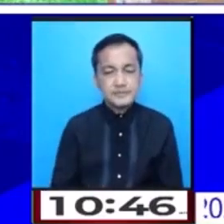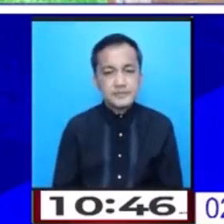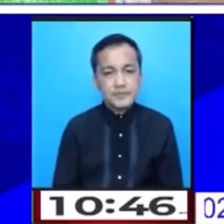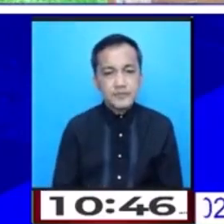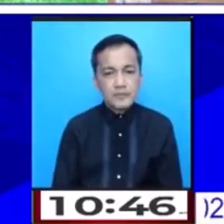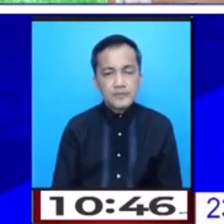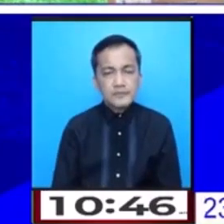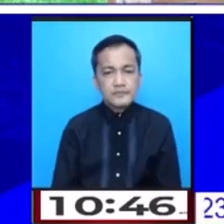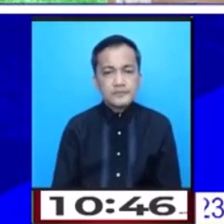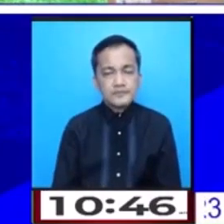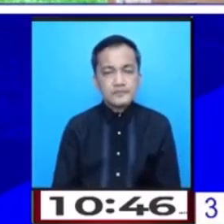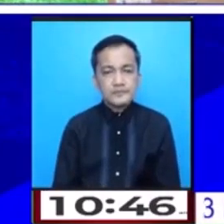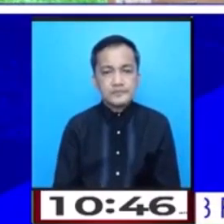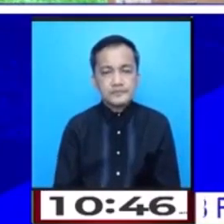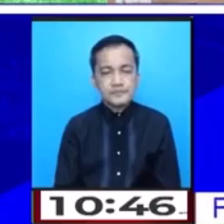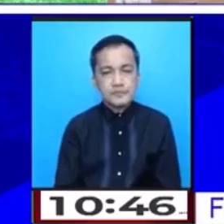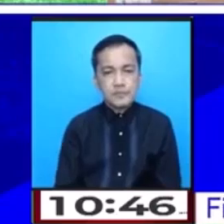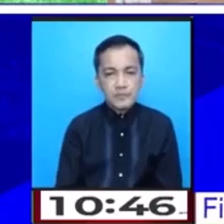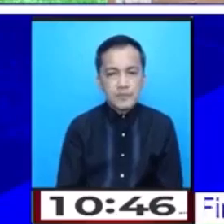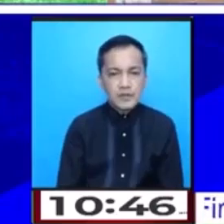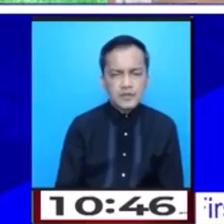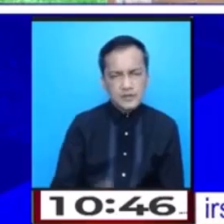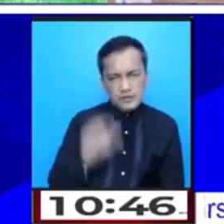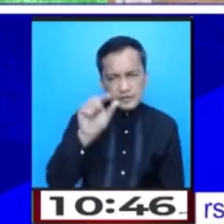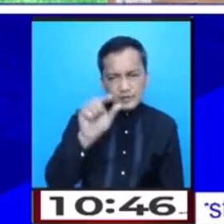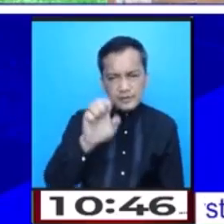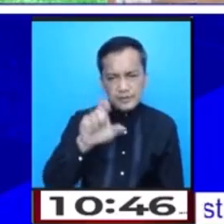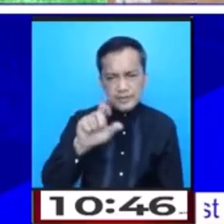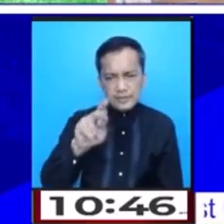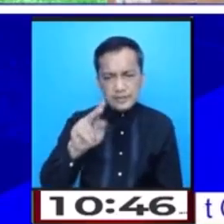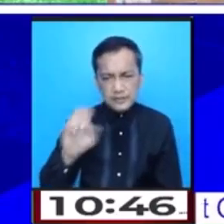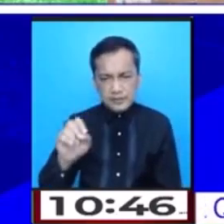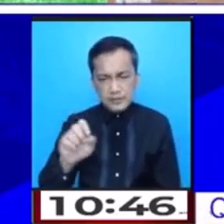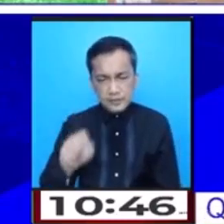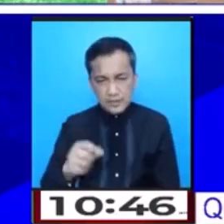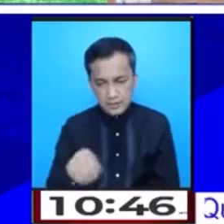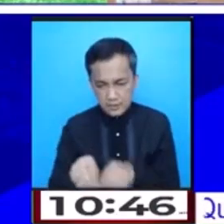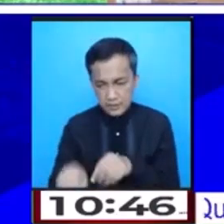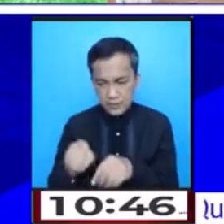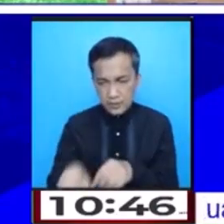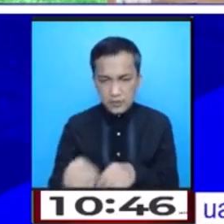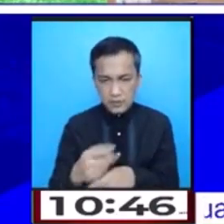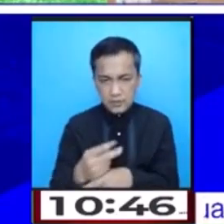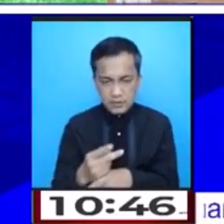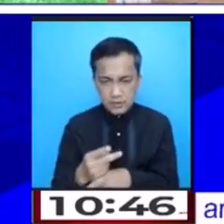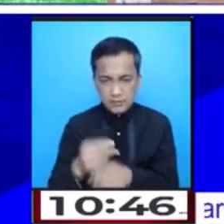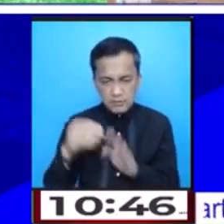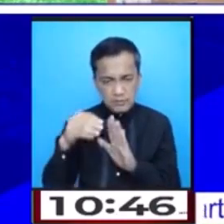But slight El Nino could cause agricultural production to decrease by 1%, 2%.